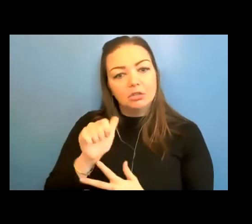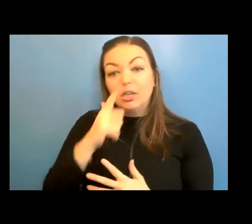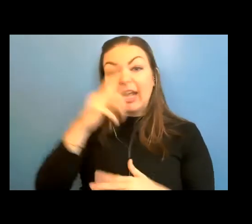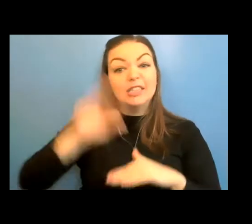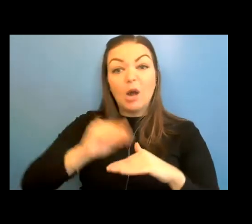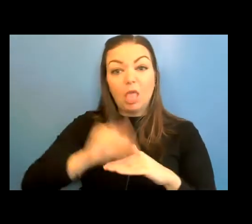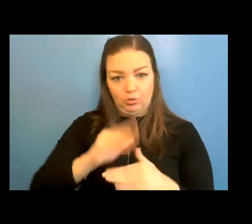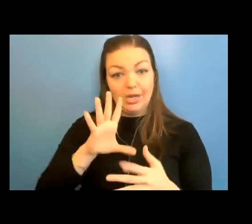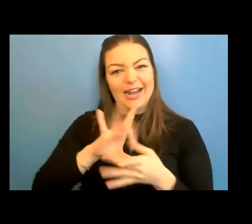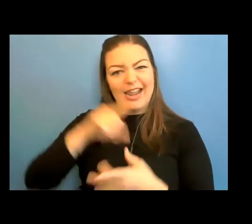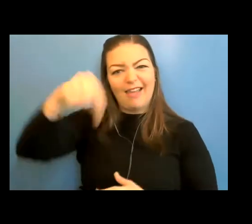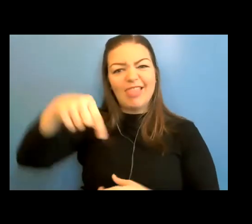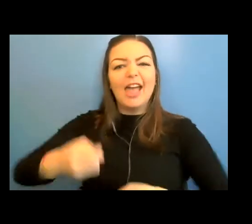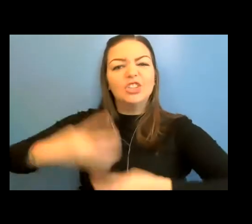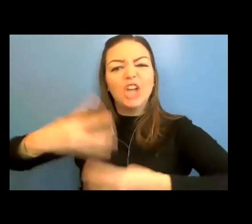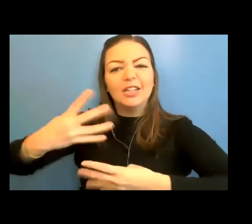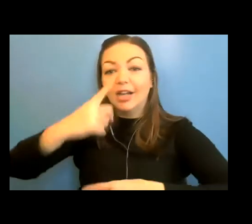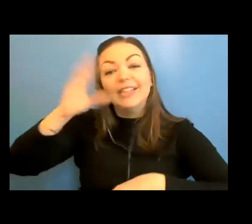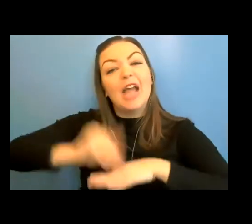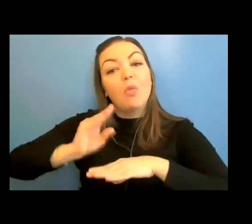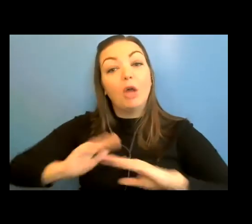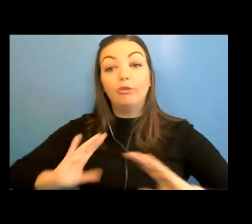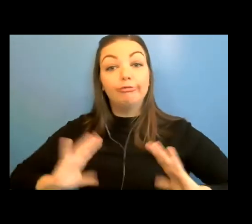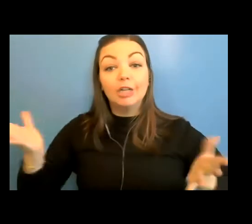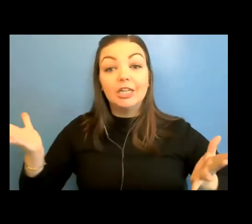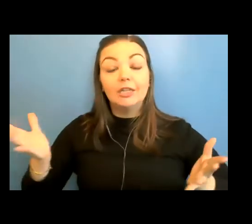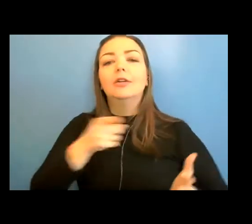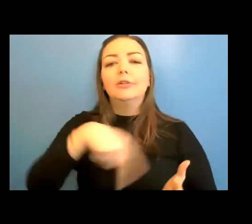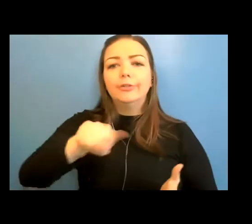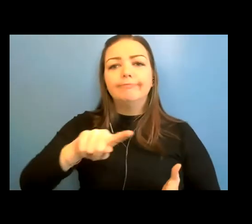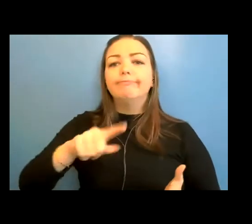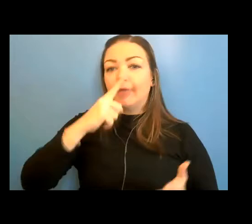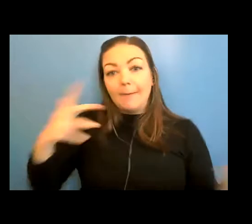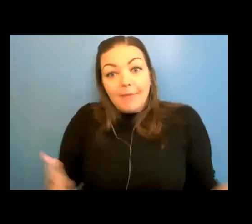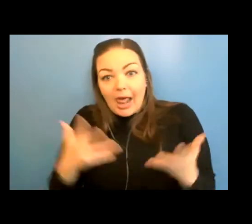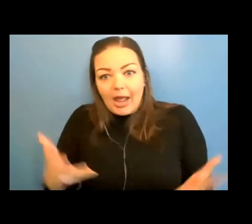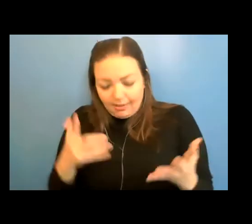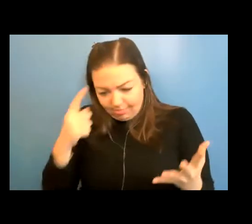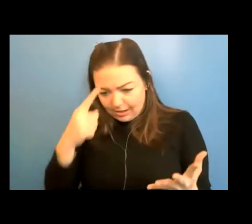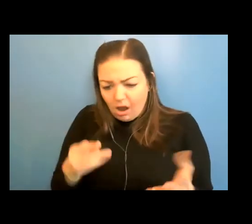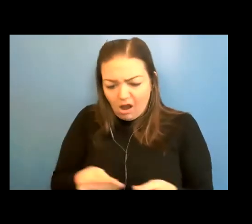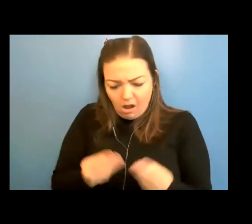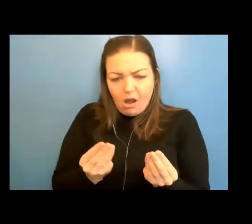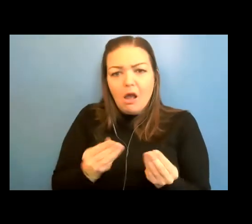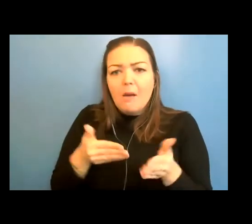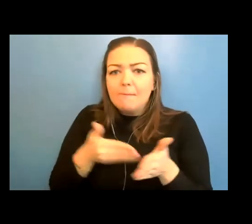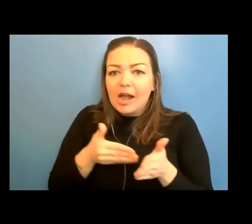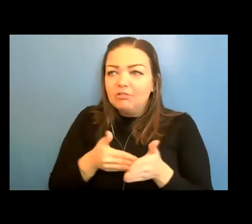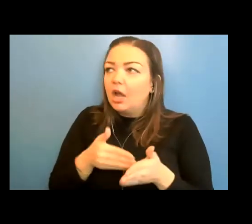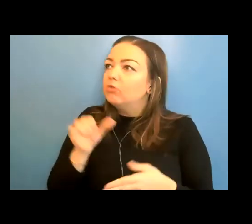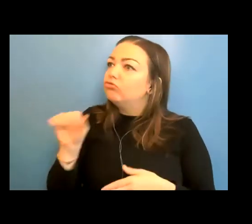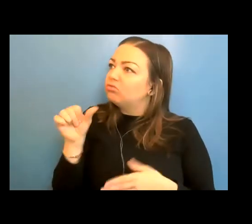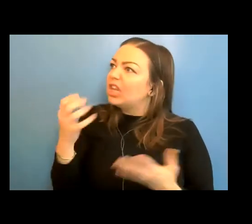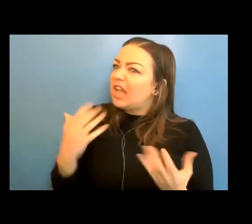free. And it just helps you think about the different barriers that your work might be